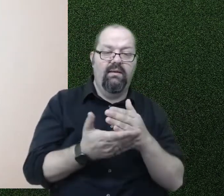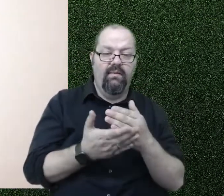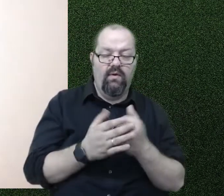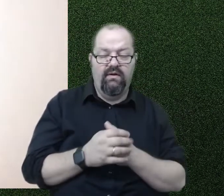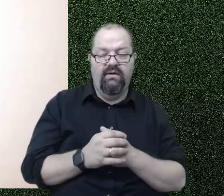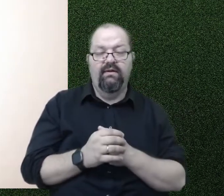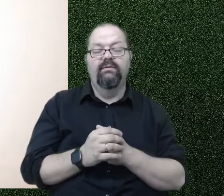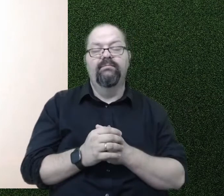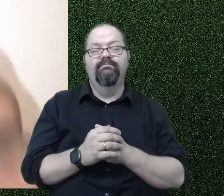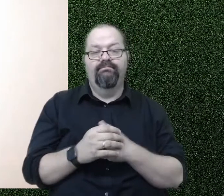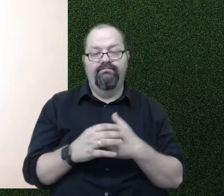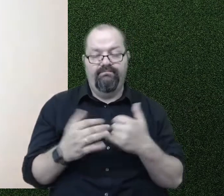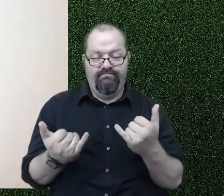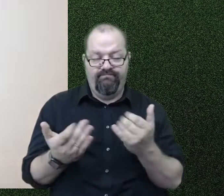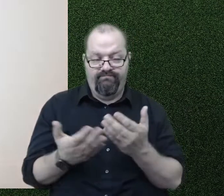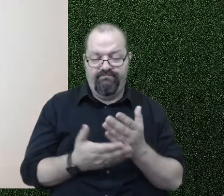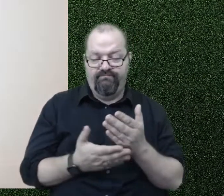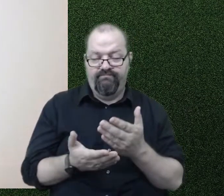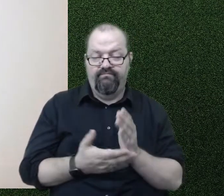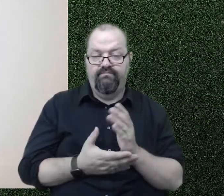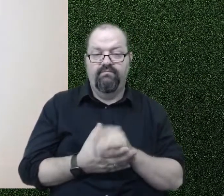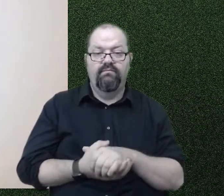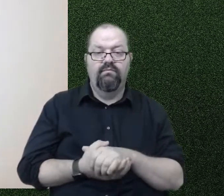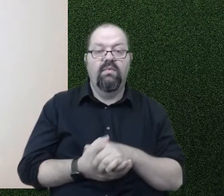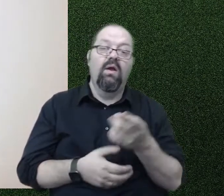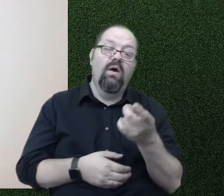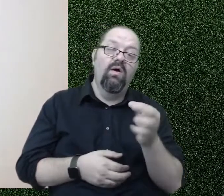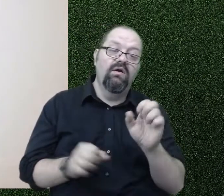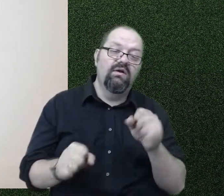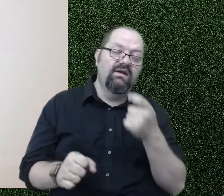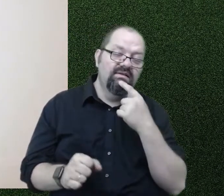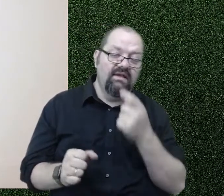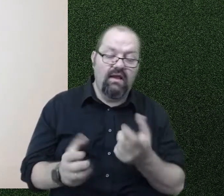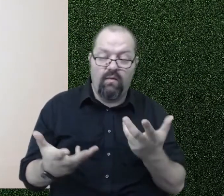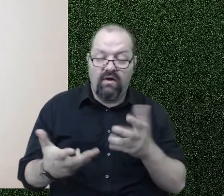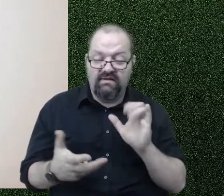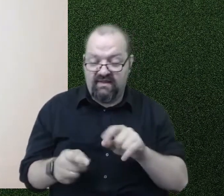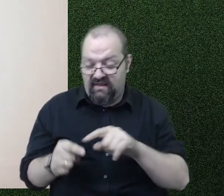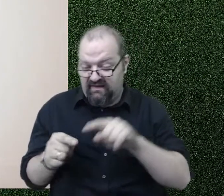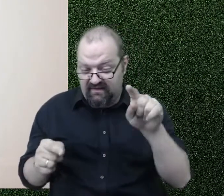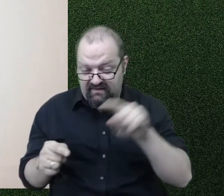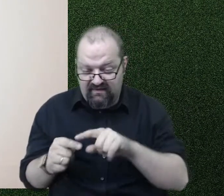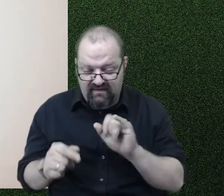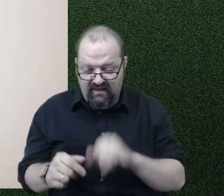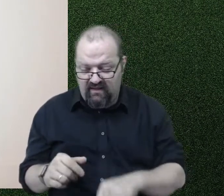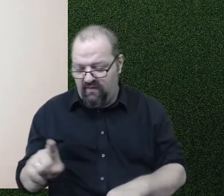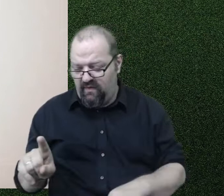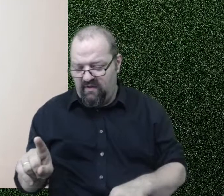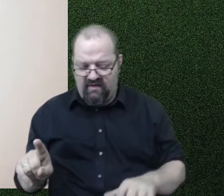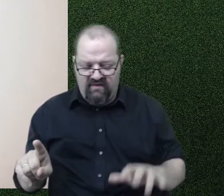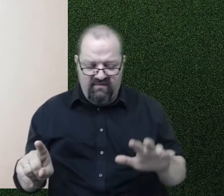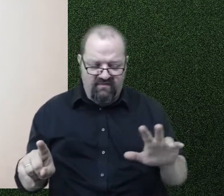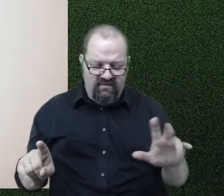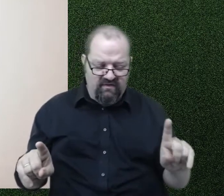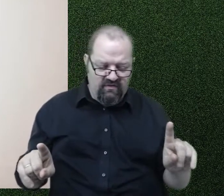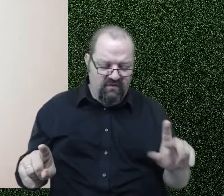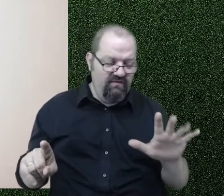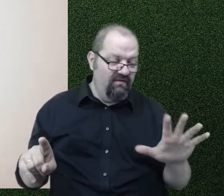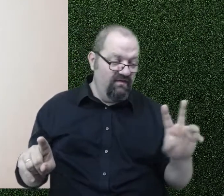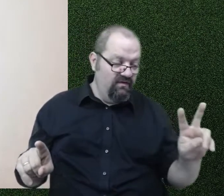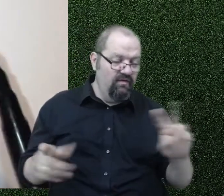All right. Or you can say, what's that distance from there to there? Well, if that's 1 and that's 52, that's got to be 51.